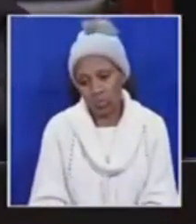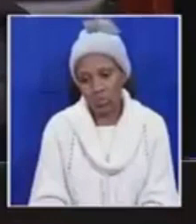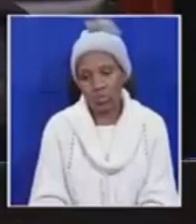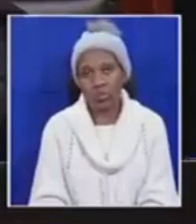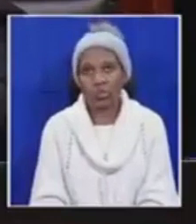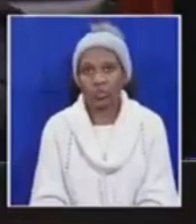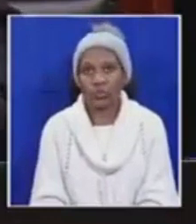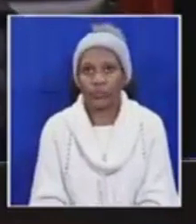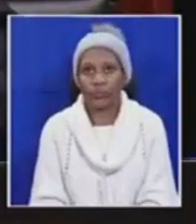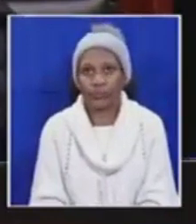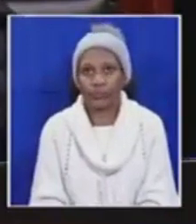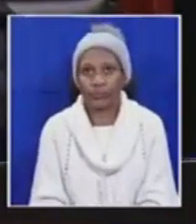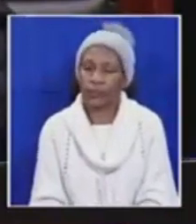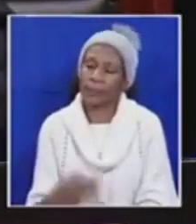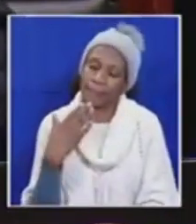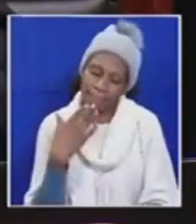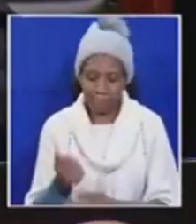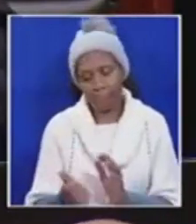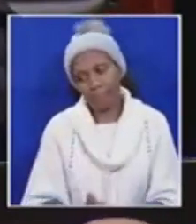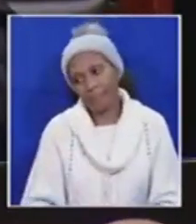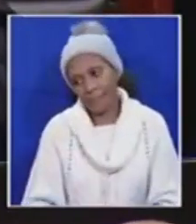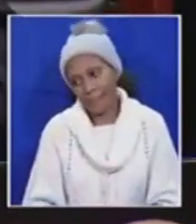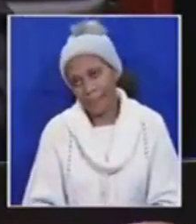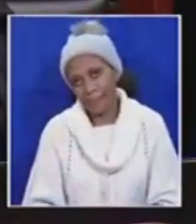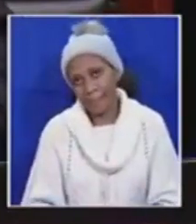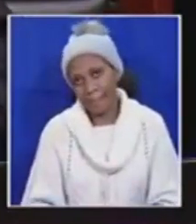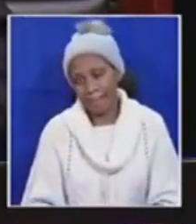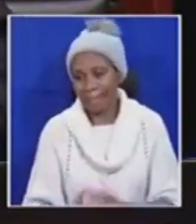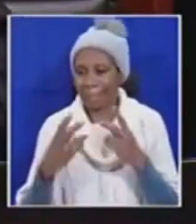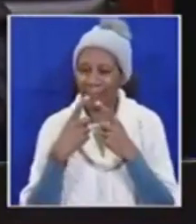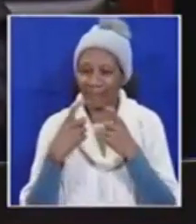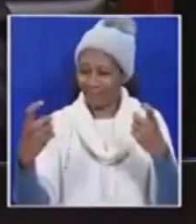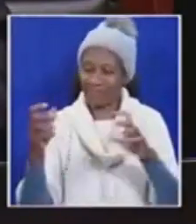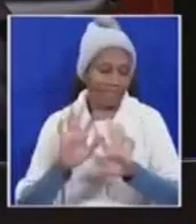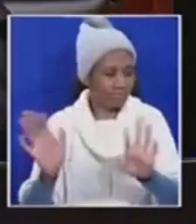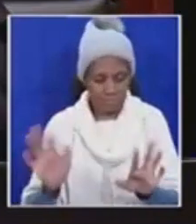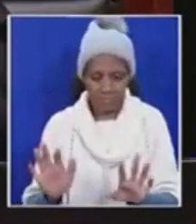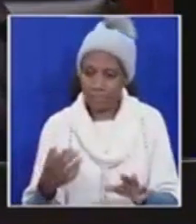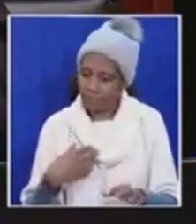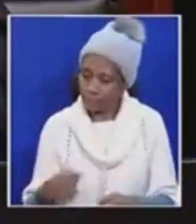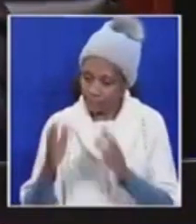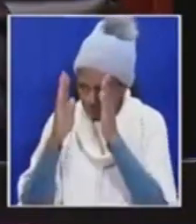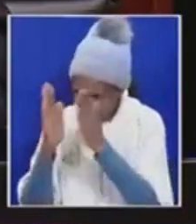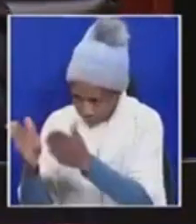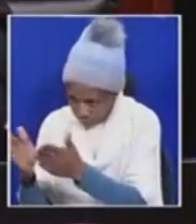order. Can you please stop shouting? I'm answering to your point of